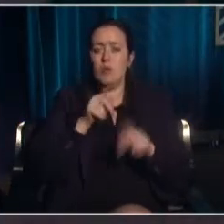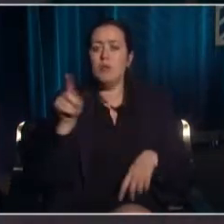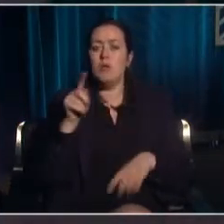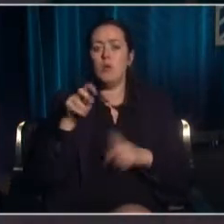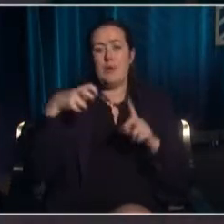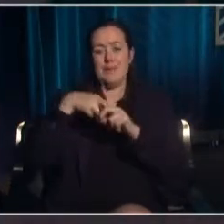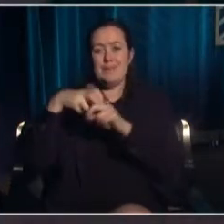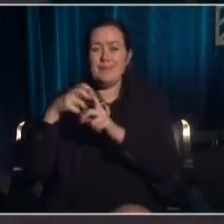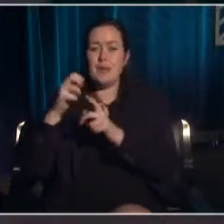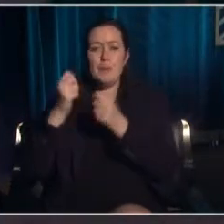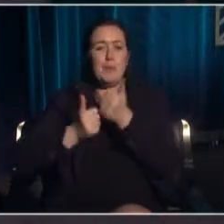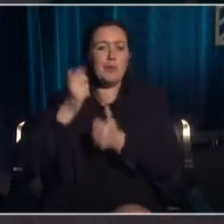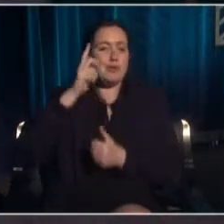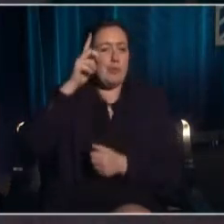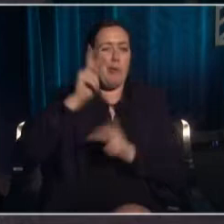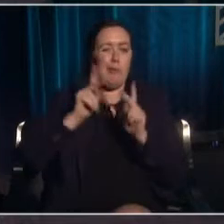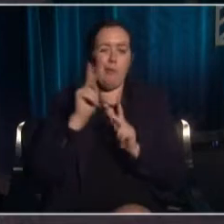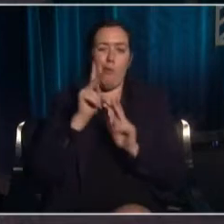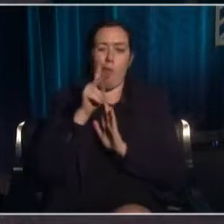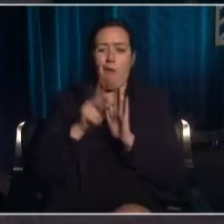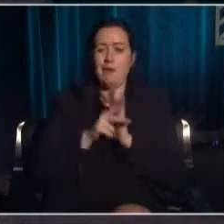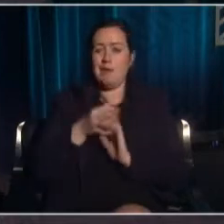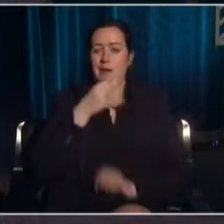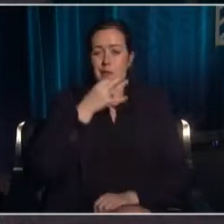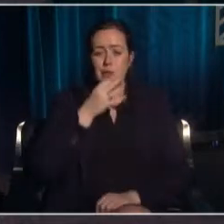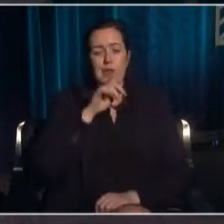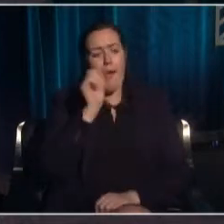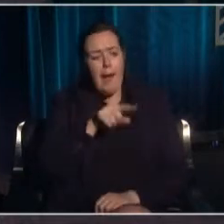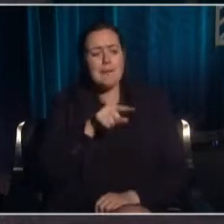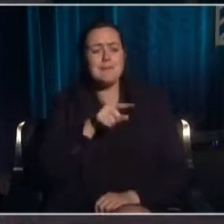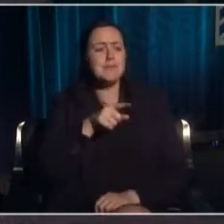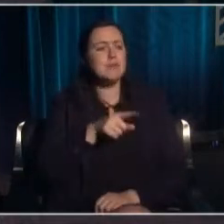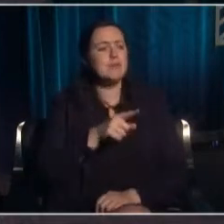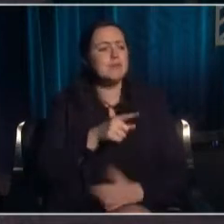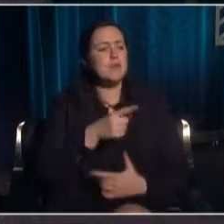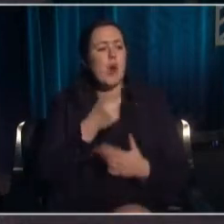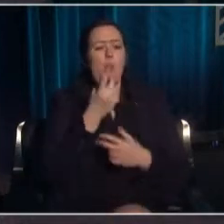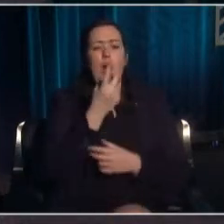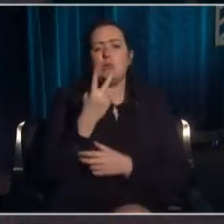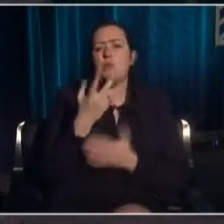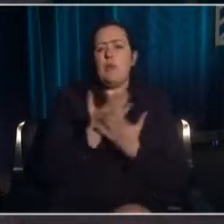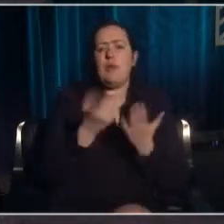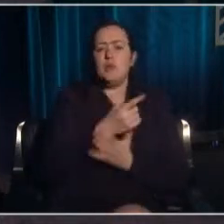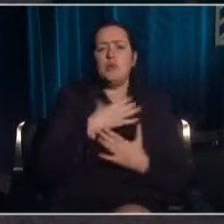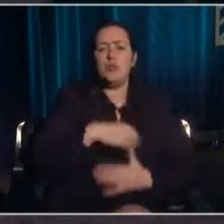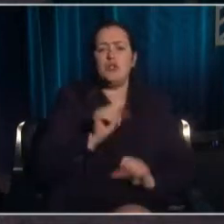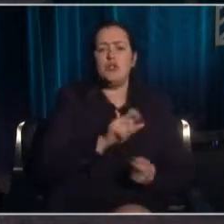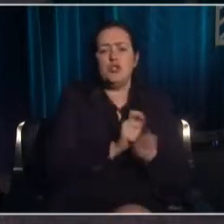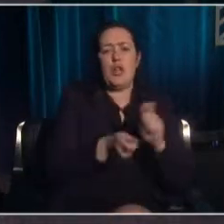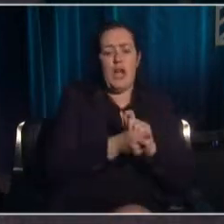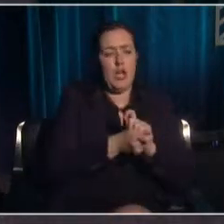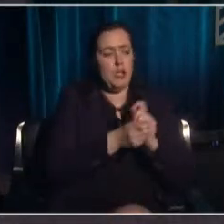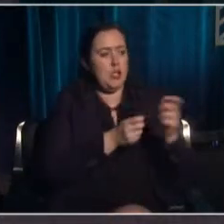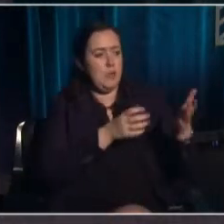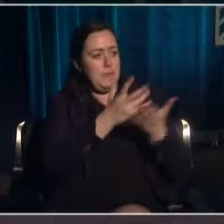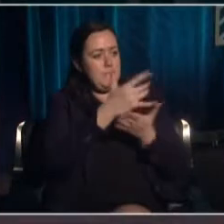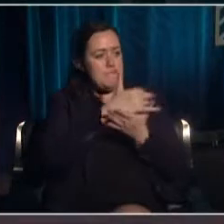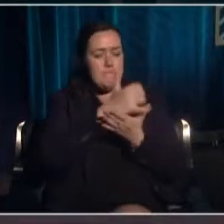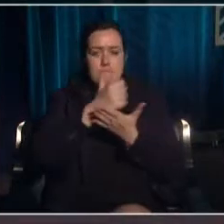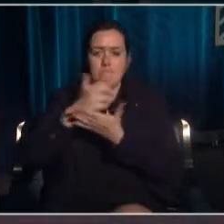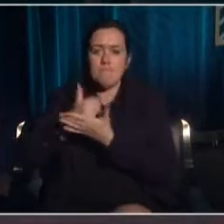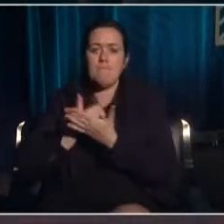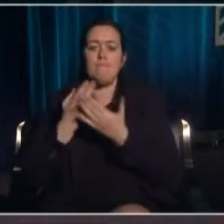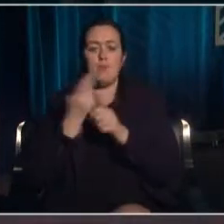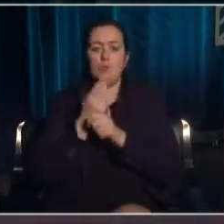experts, asking them, what are the one or two things you wish you could change? And then mobilising public support, political support, media support,